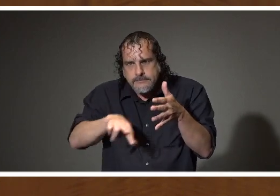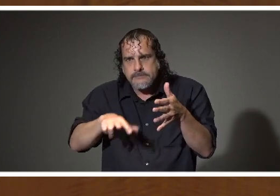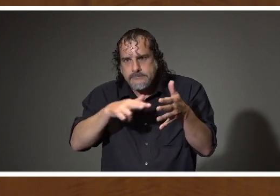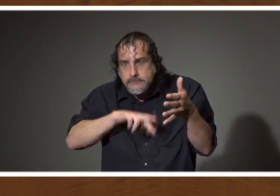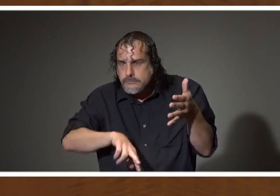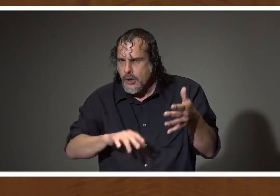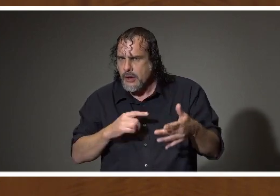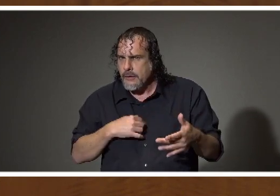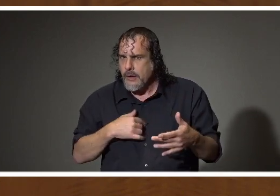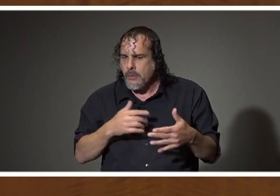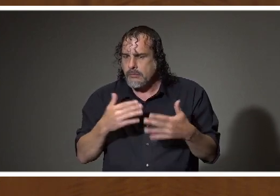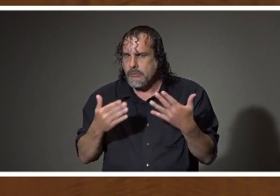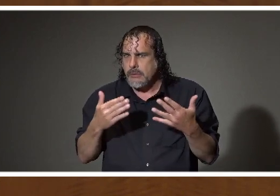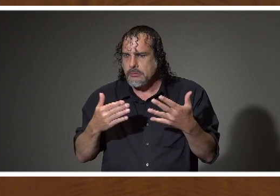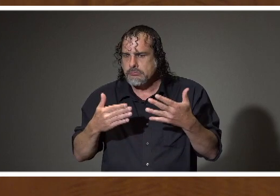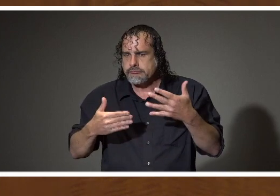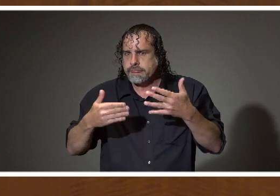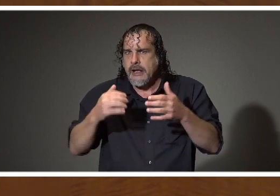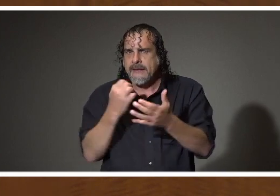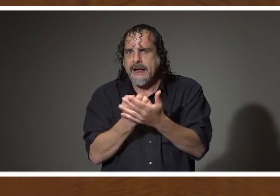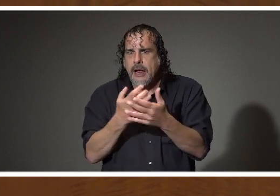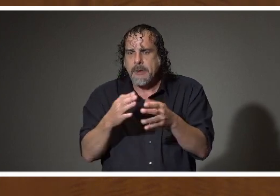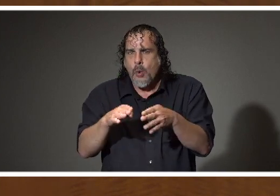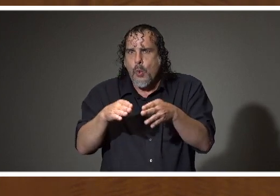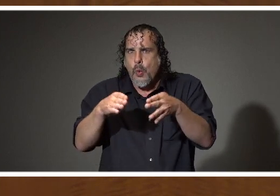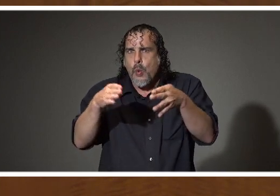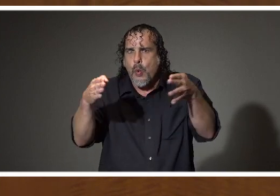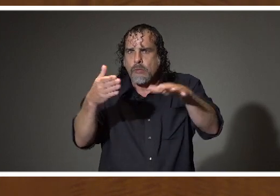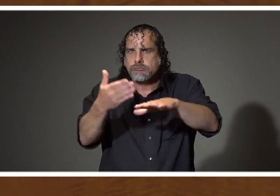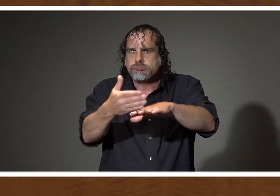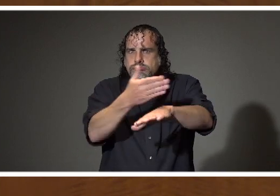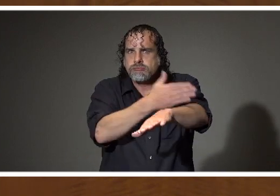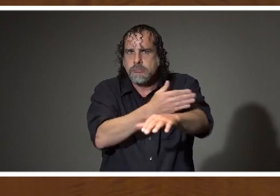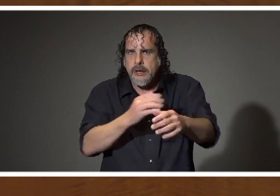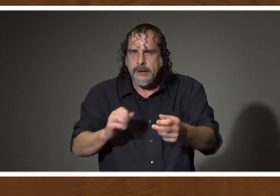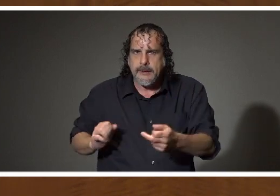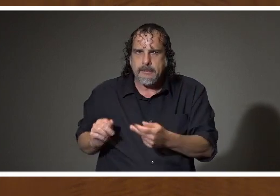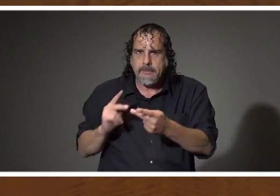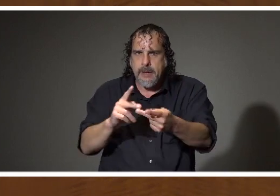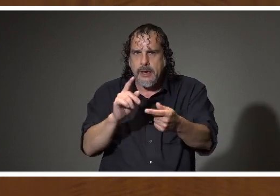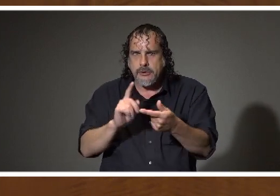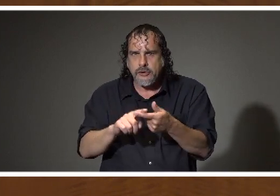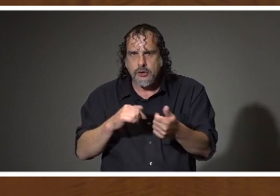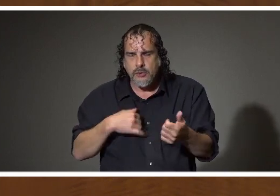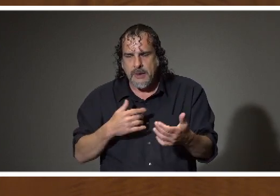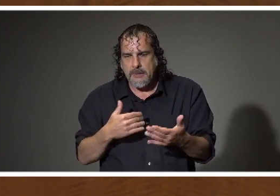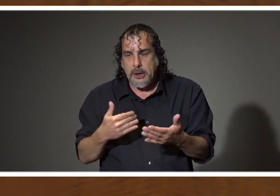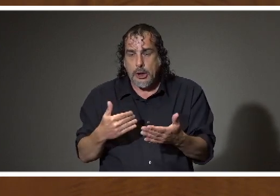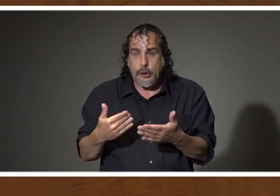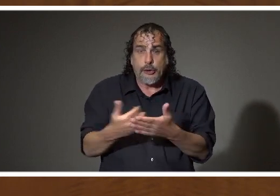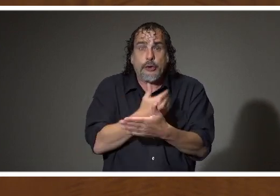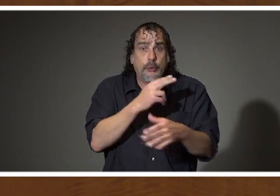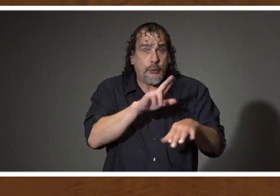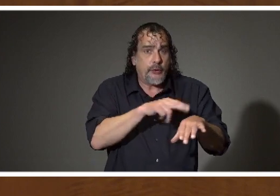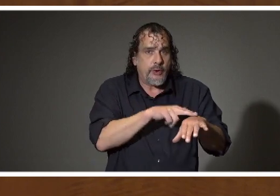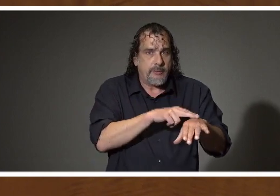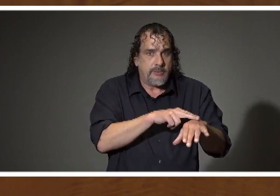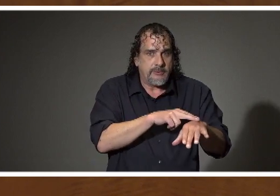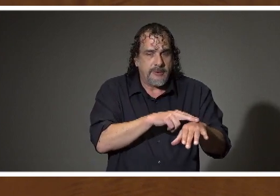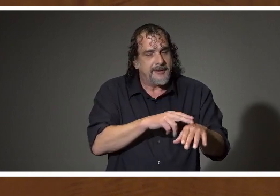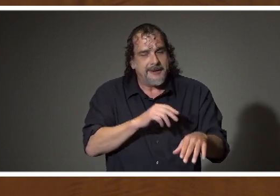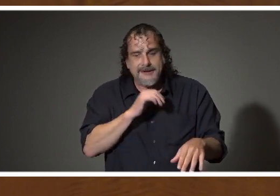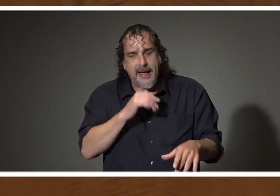we're going to be able to get our economy going again and get back to what may be a new normal, but certainly